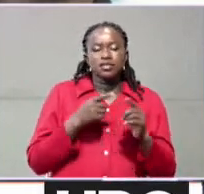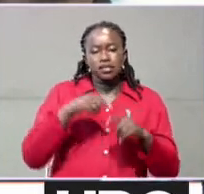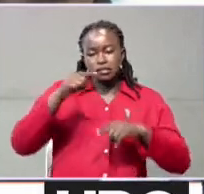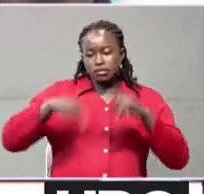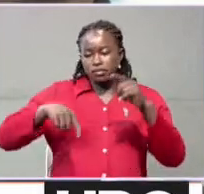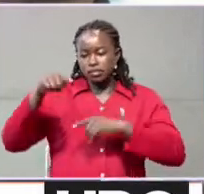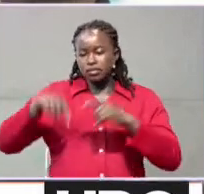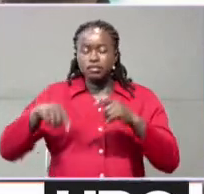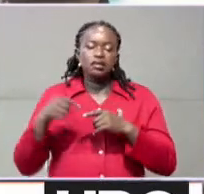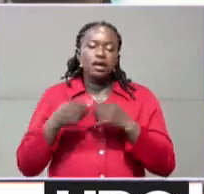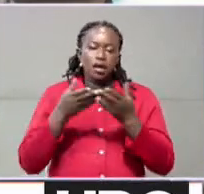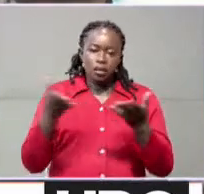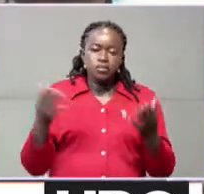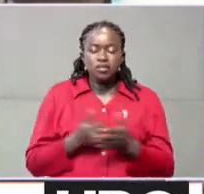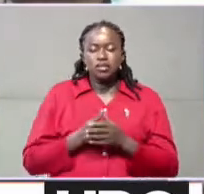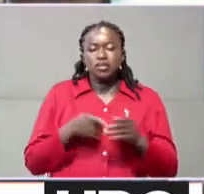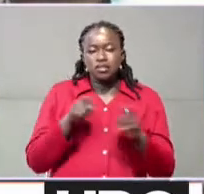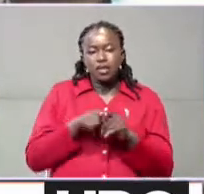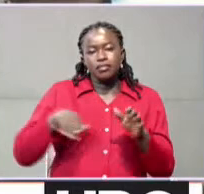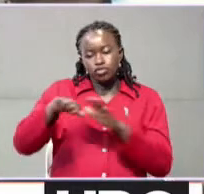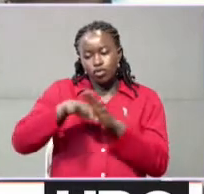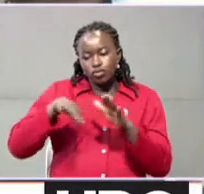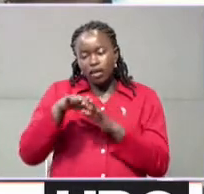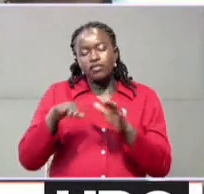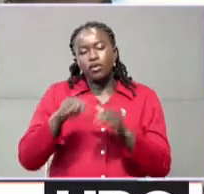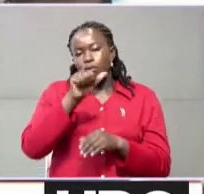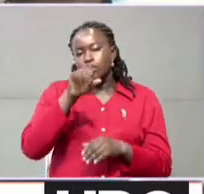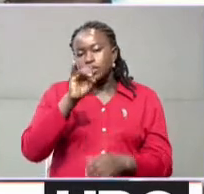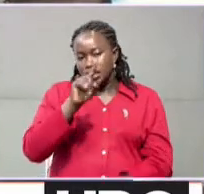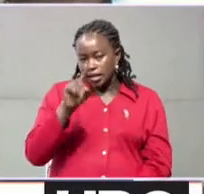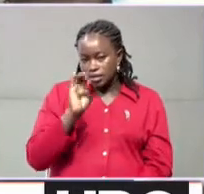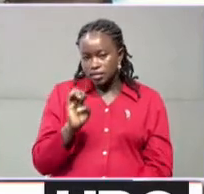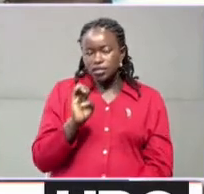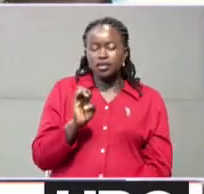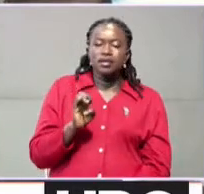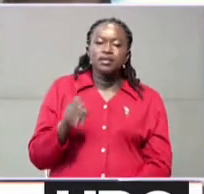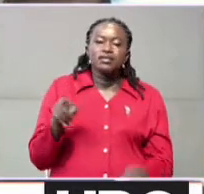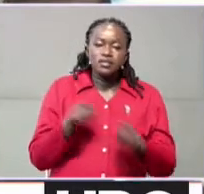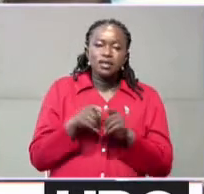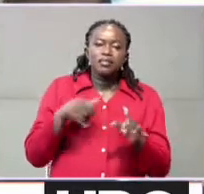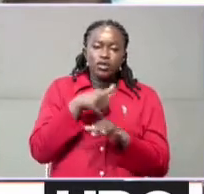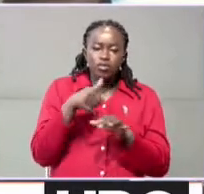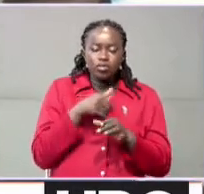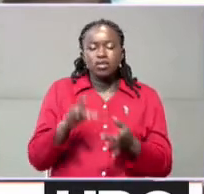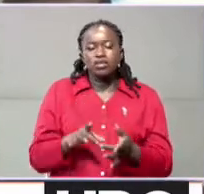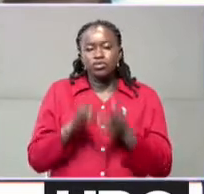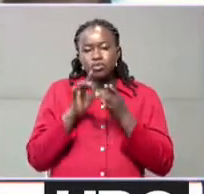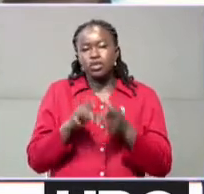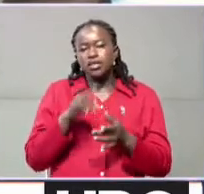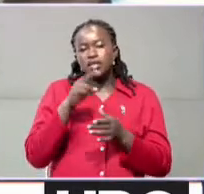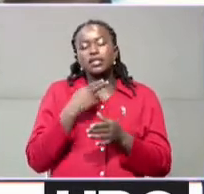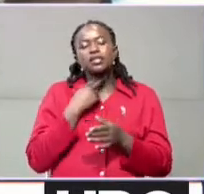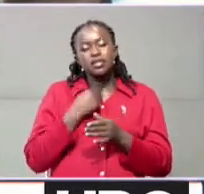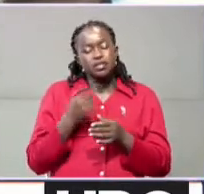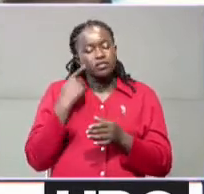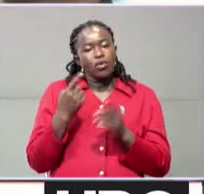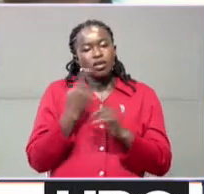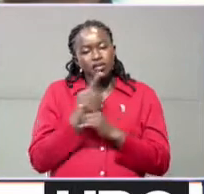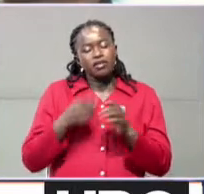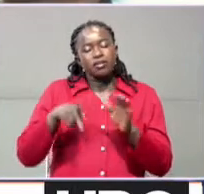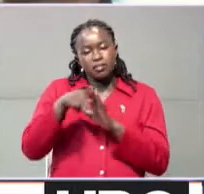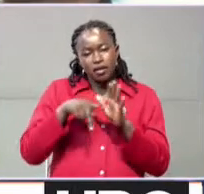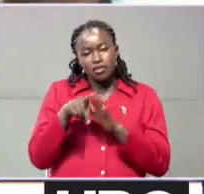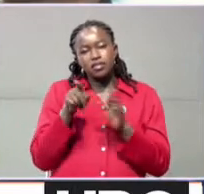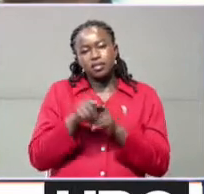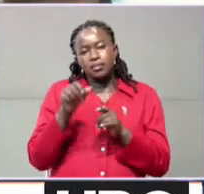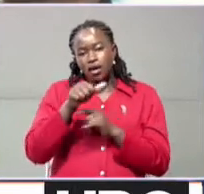demographics and geographical size including unique needs of the various parties and different poverty